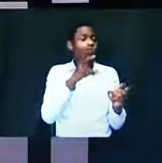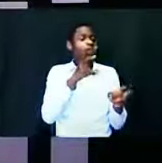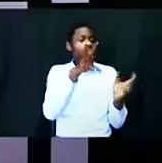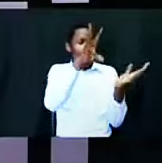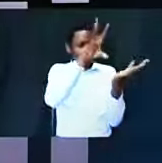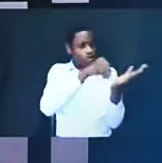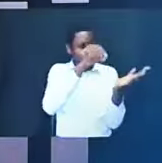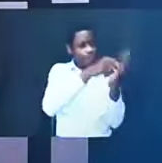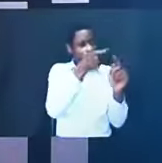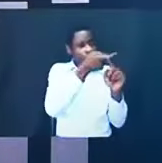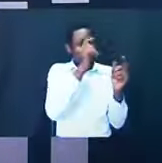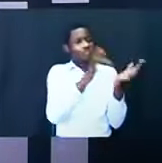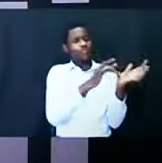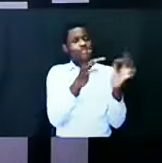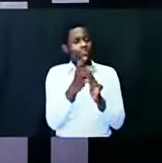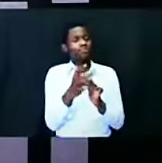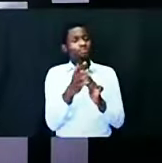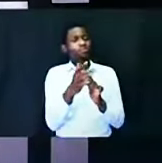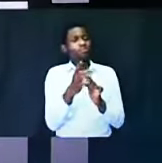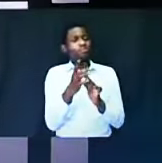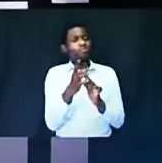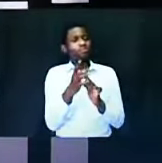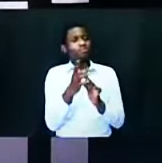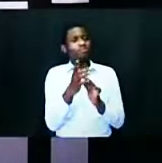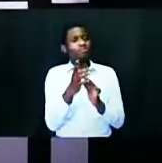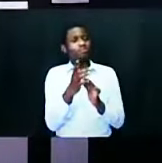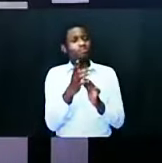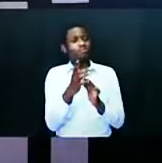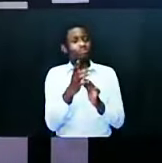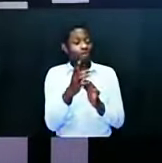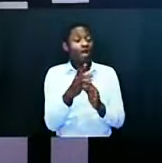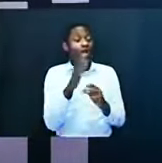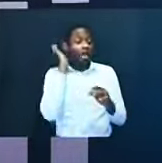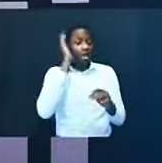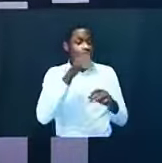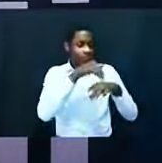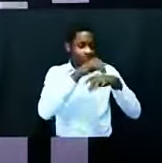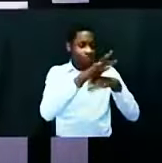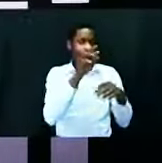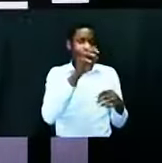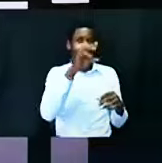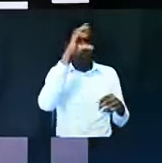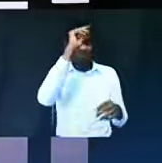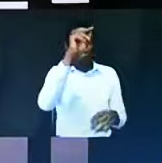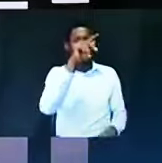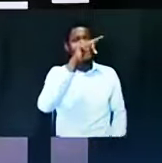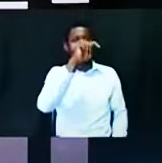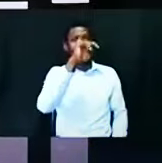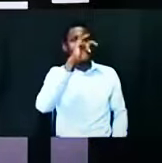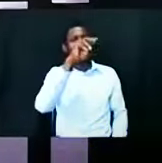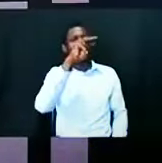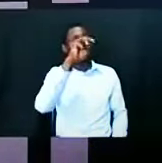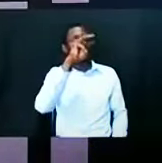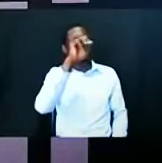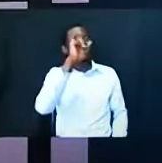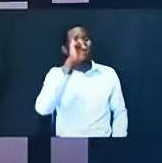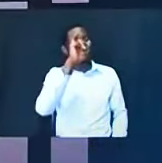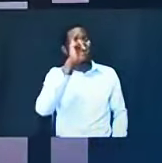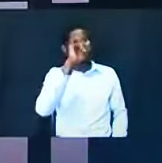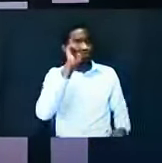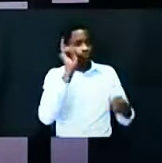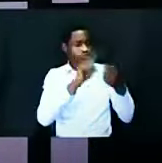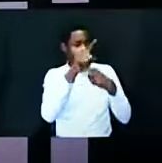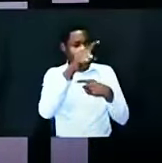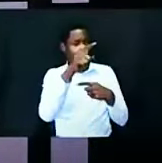mesuma Timothy wa abamunche. When he comes, he will tell you about my lifestyle. Na so oba obeka ma kwan achremu. And the big one is. Na de